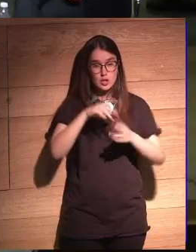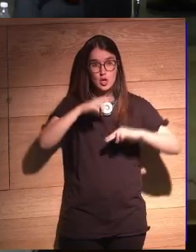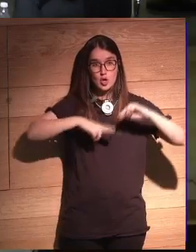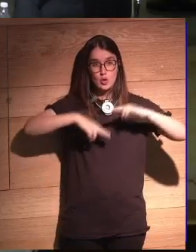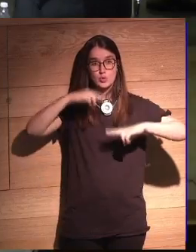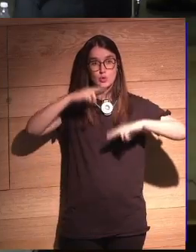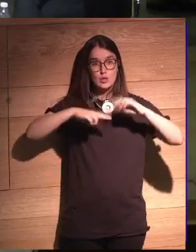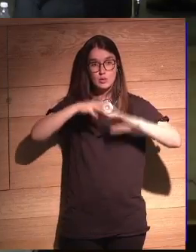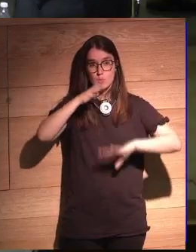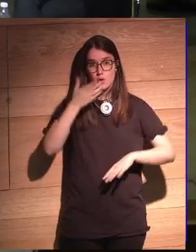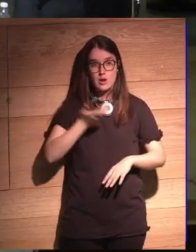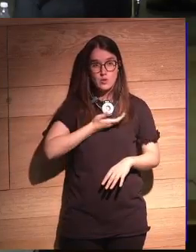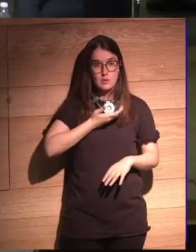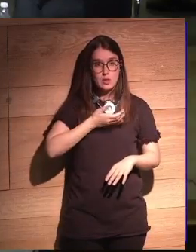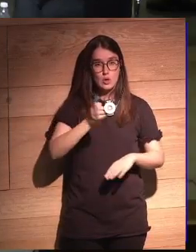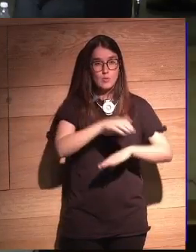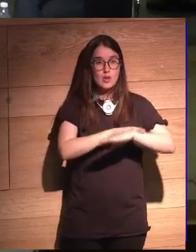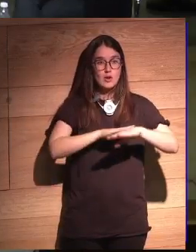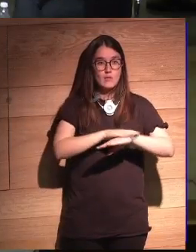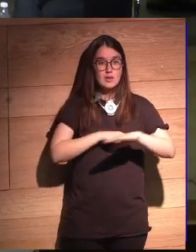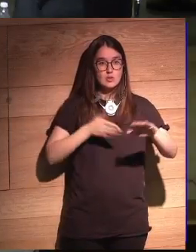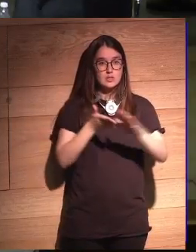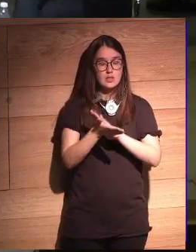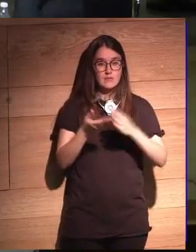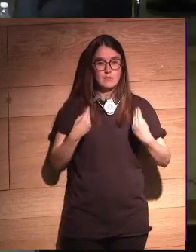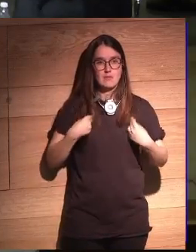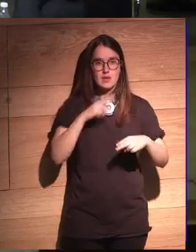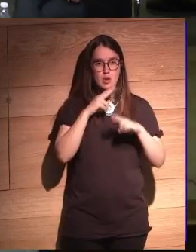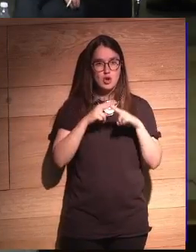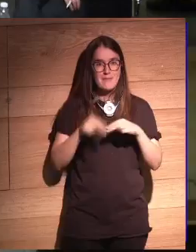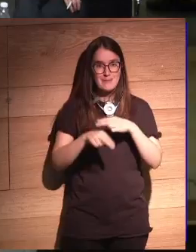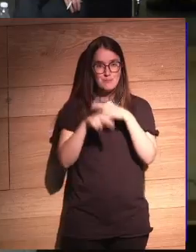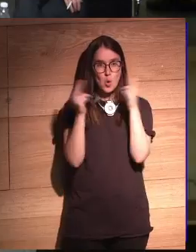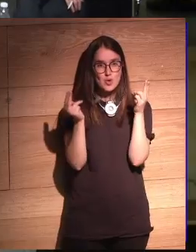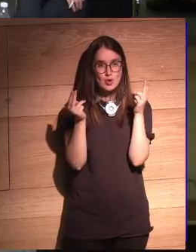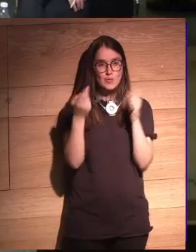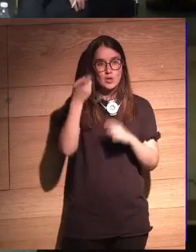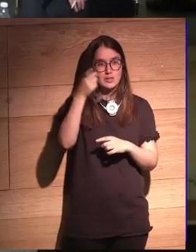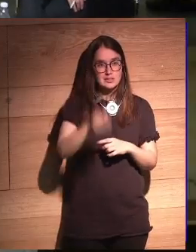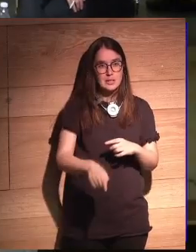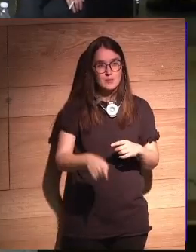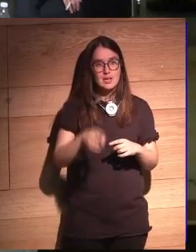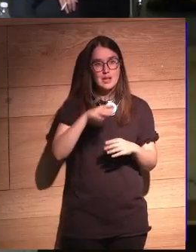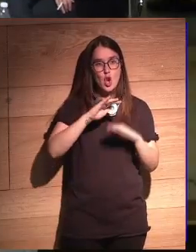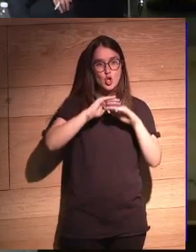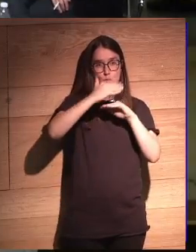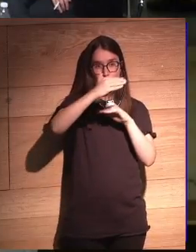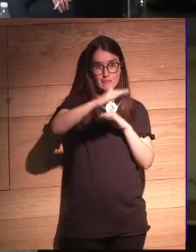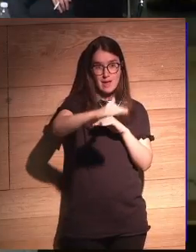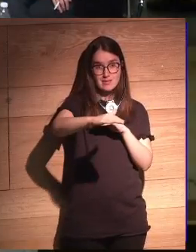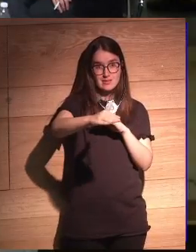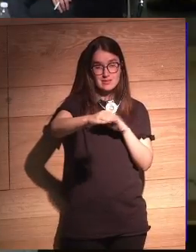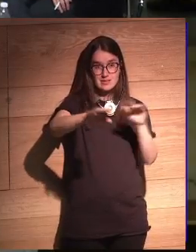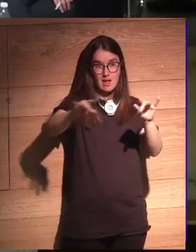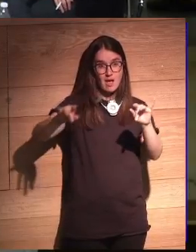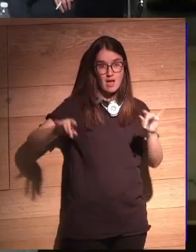housing, but even the sort of iconic suburban landscapes of the U.S. with single-family